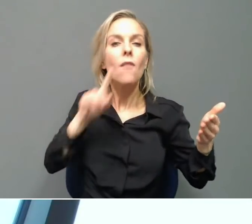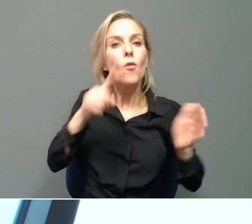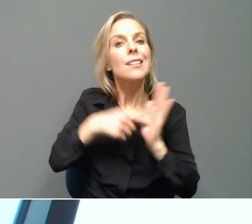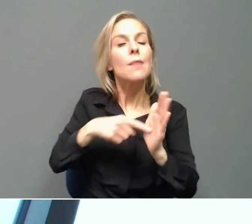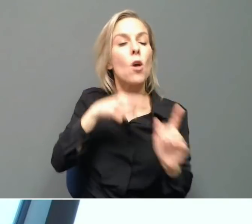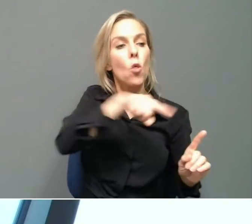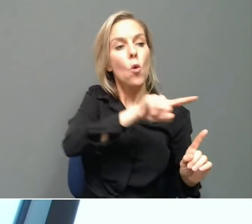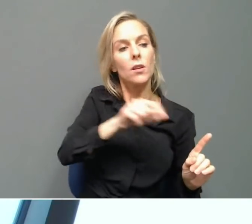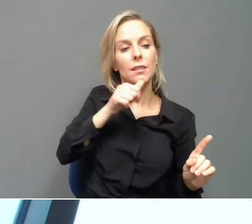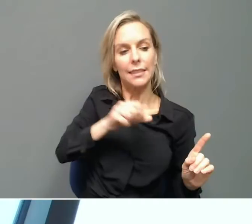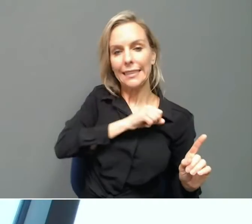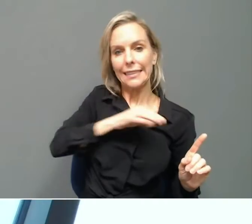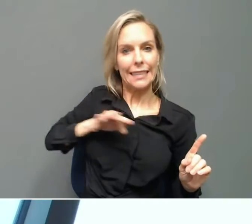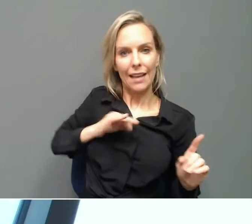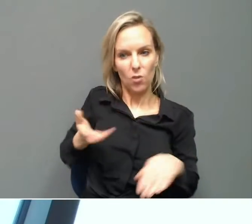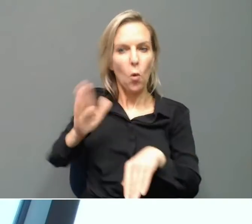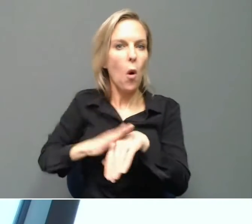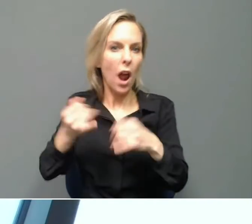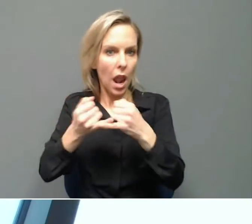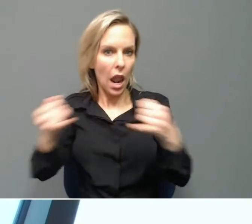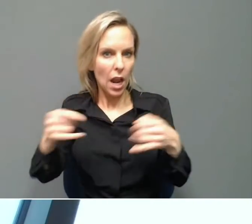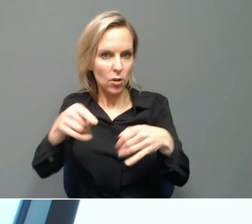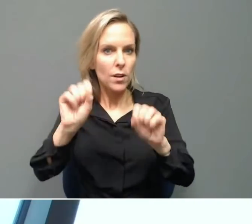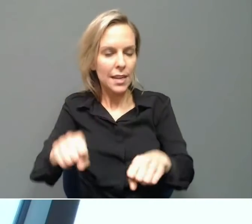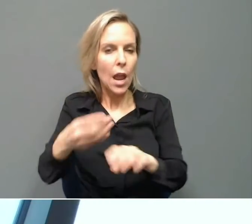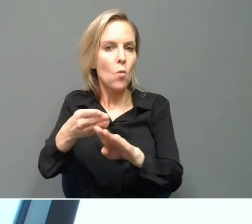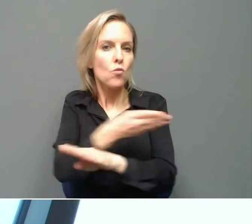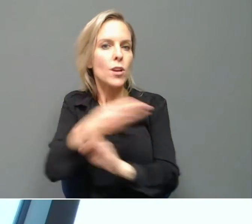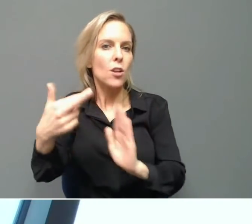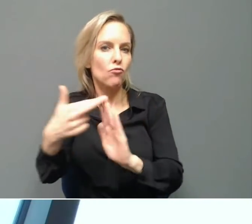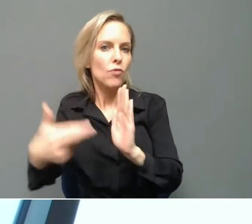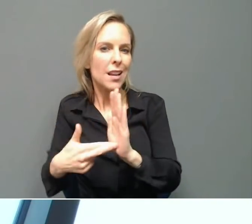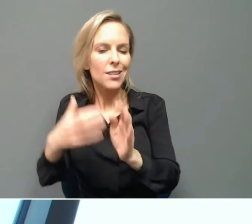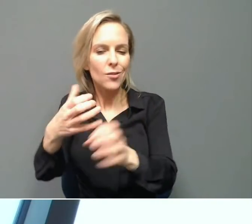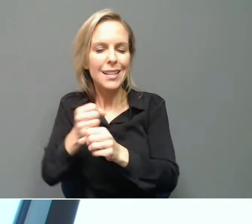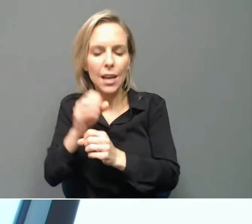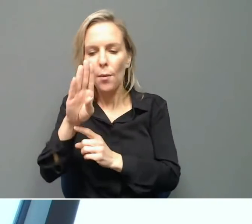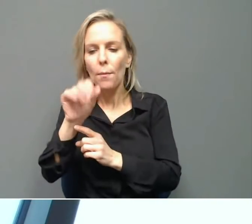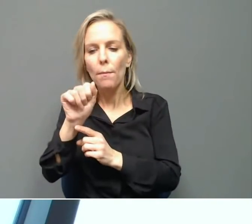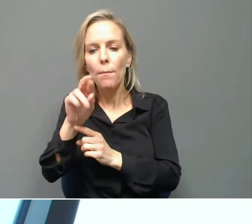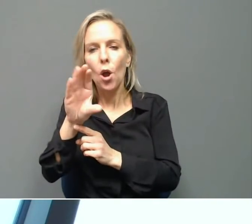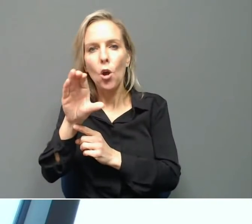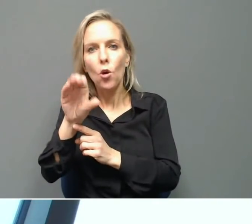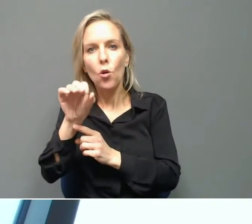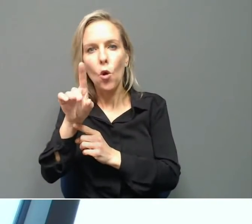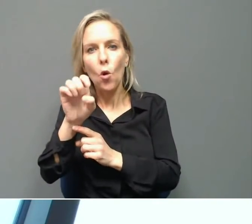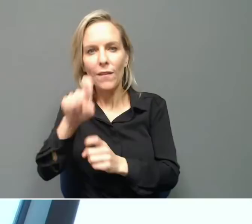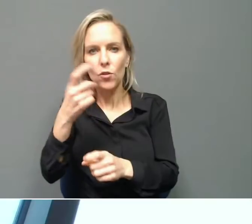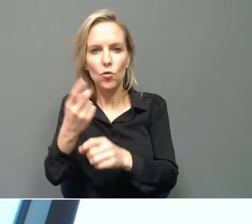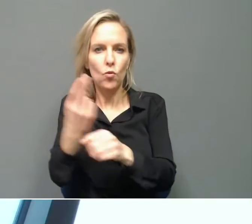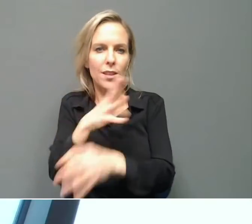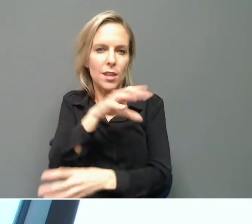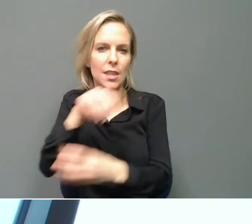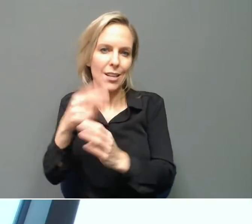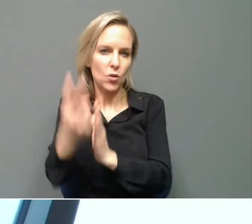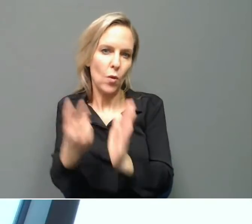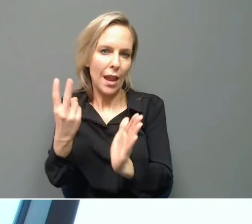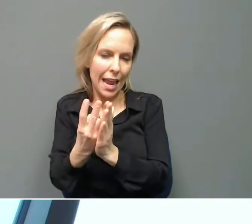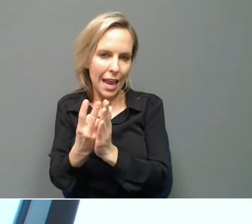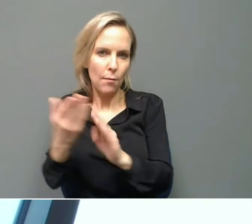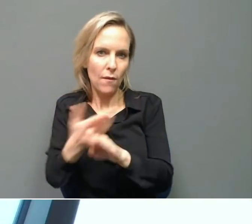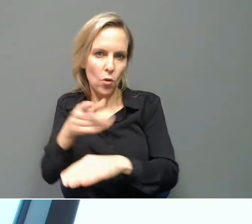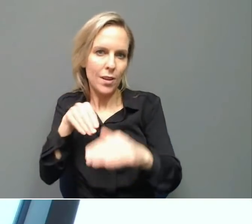go online and go ahead and pre-register, and they'll get a barcode, and they'll use that within 2 hours of entering the